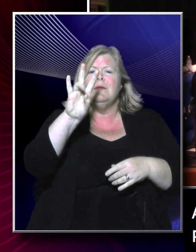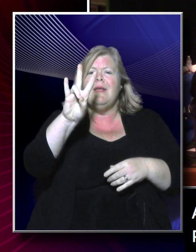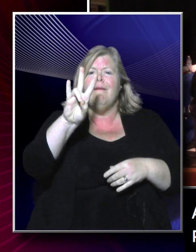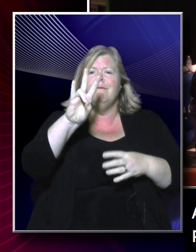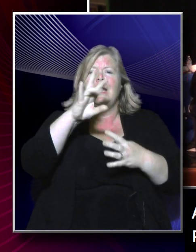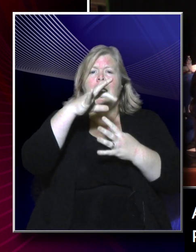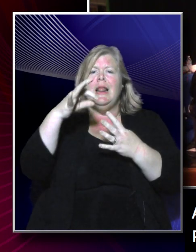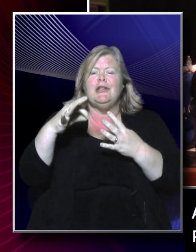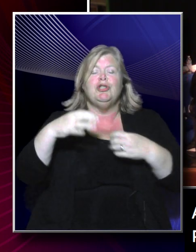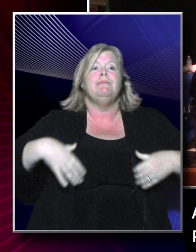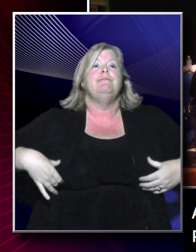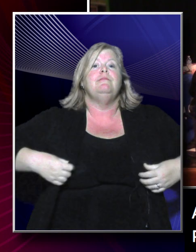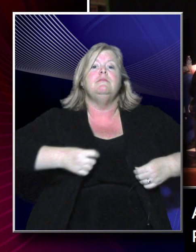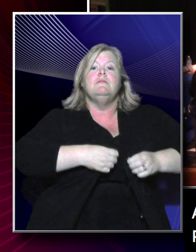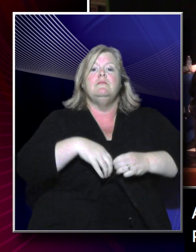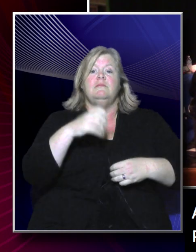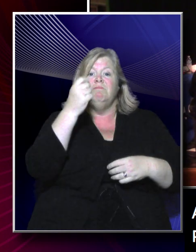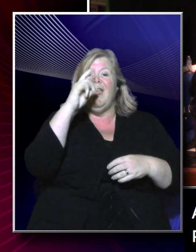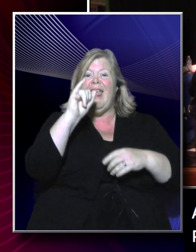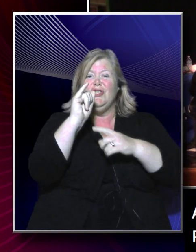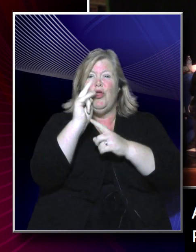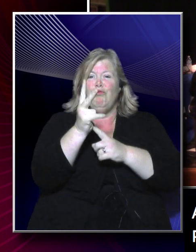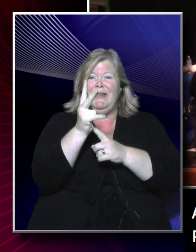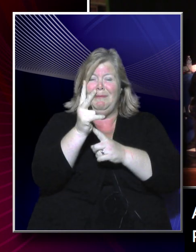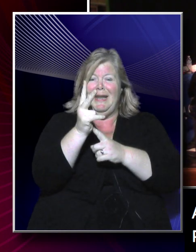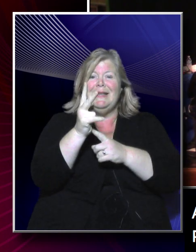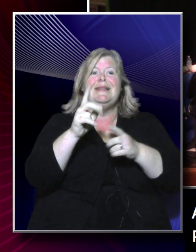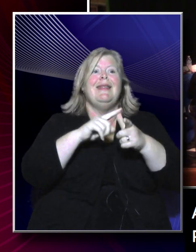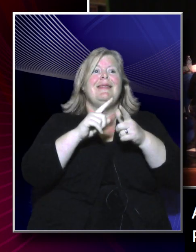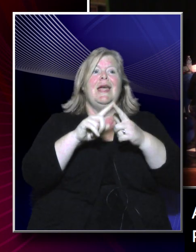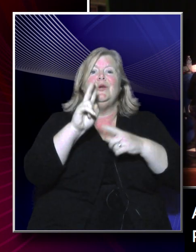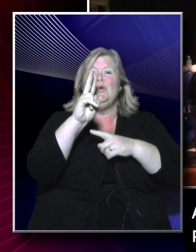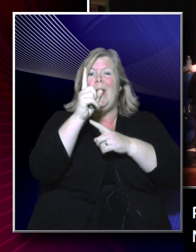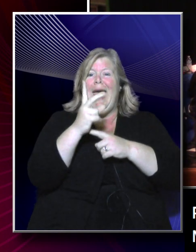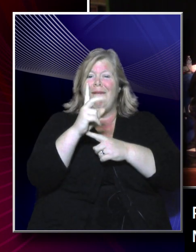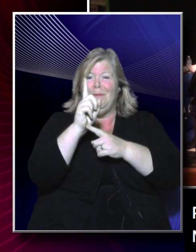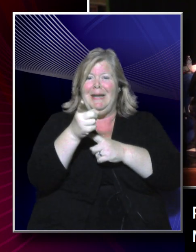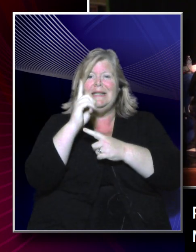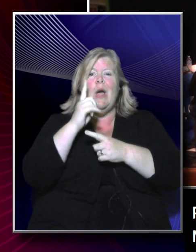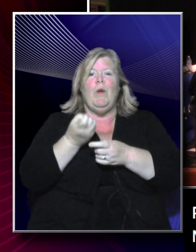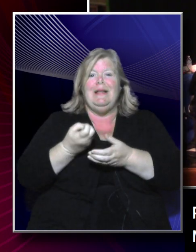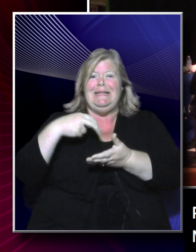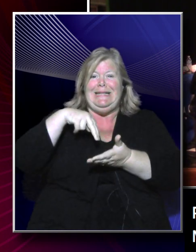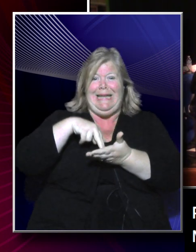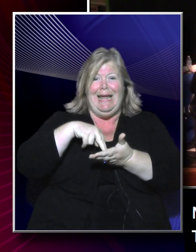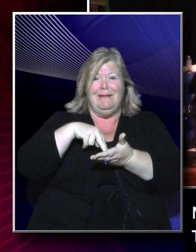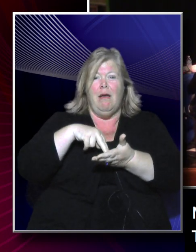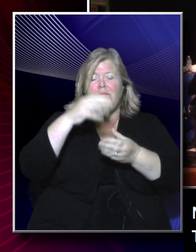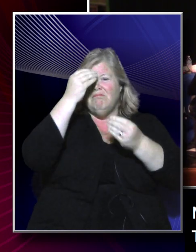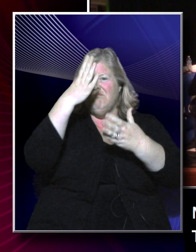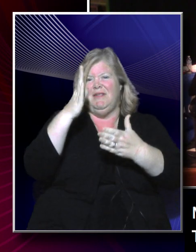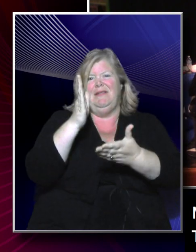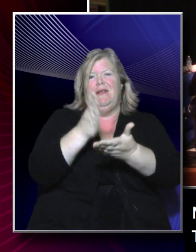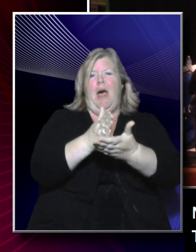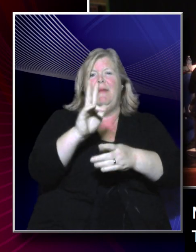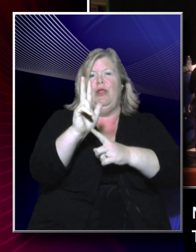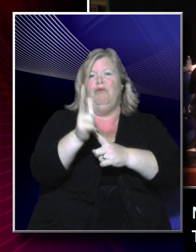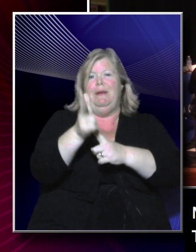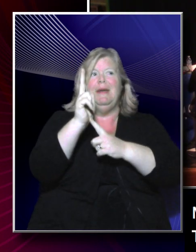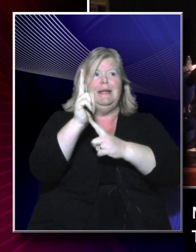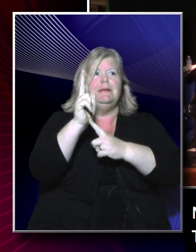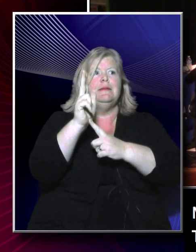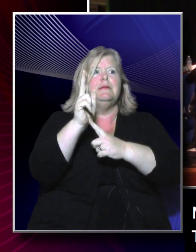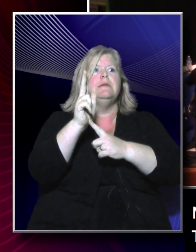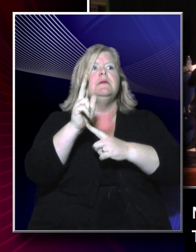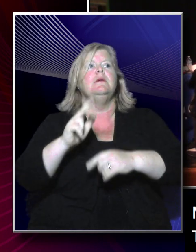It'll be 3 minutes. At 2.5 minutes, I'll stand up and then ask you to stop at 3.